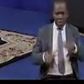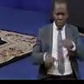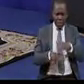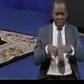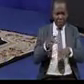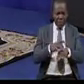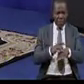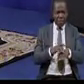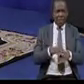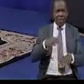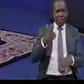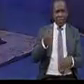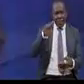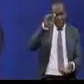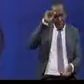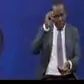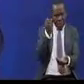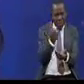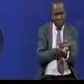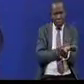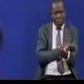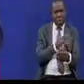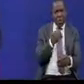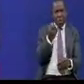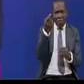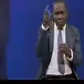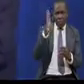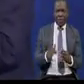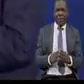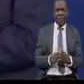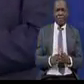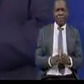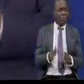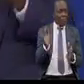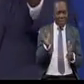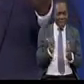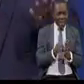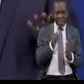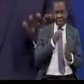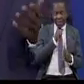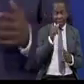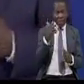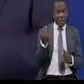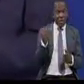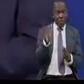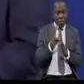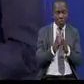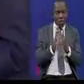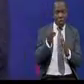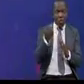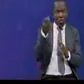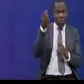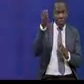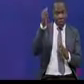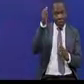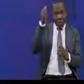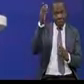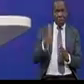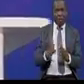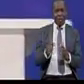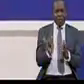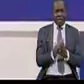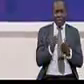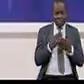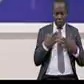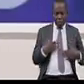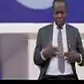see that? That's not the will of God. That somebody who has been a believer is coming, and now something